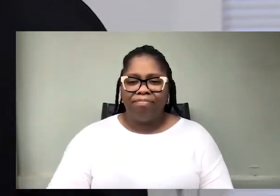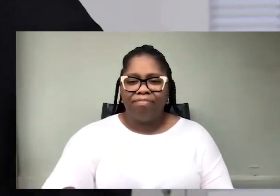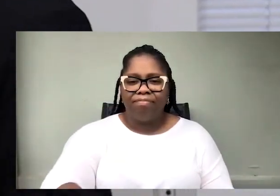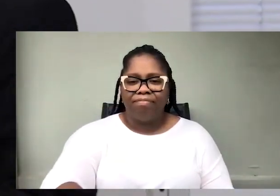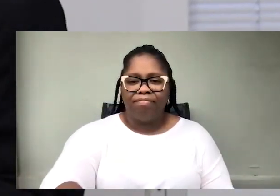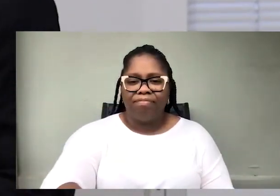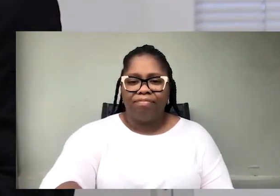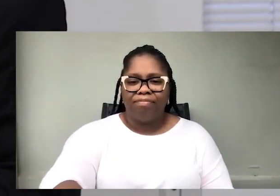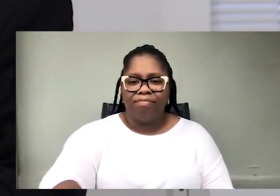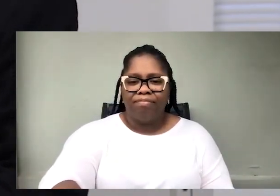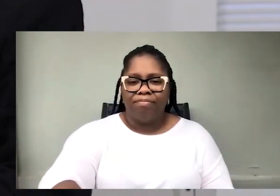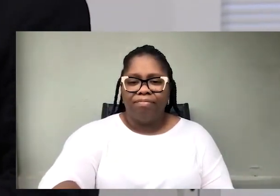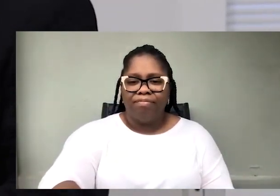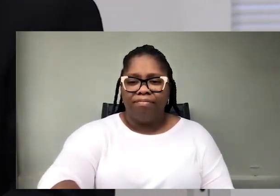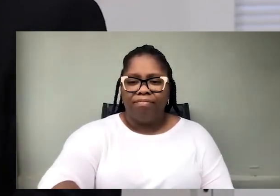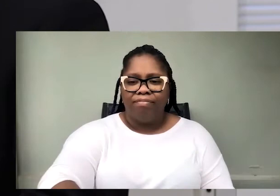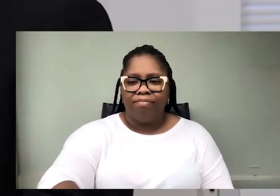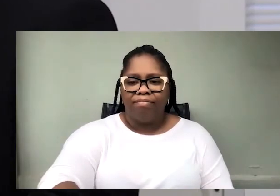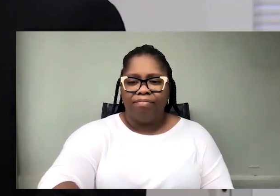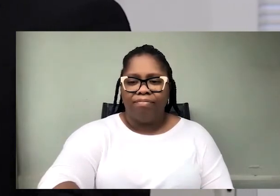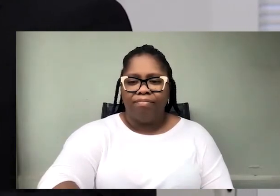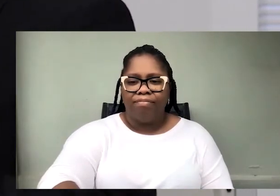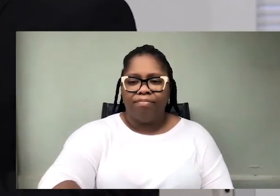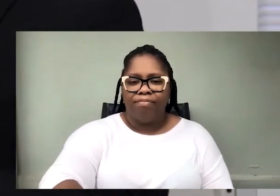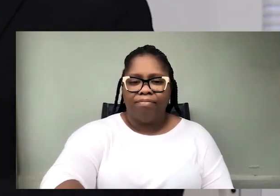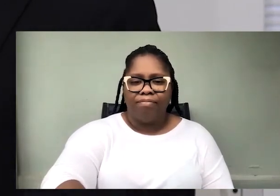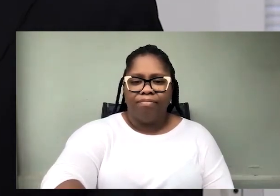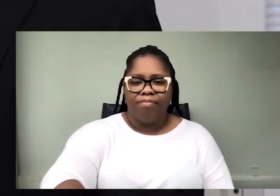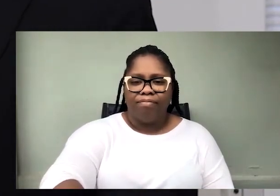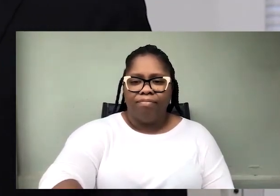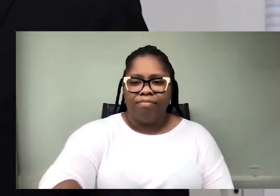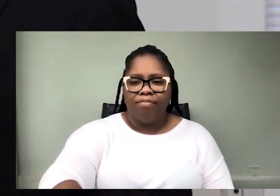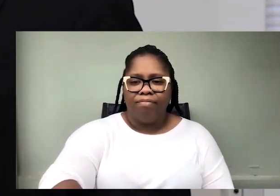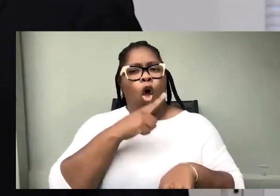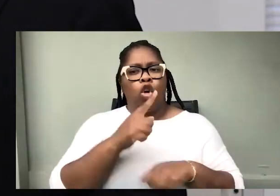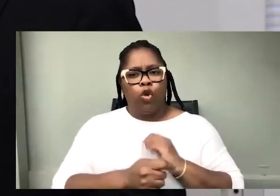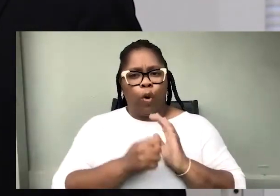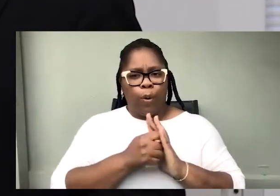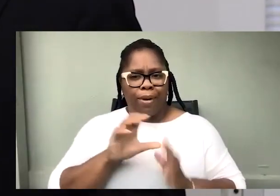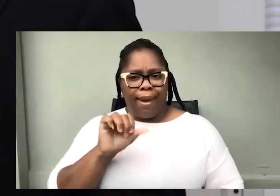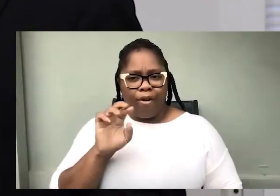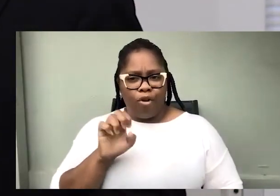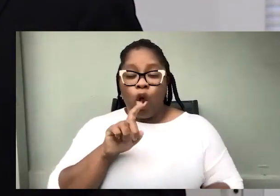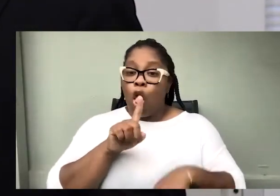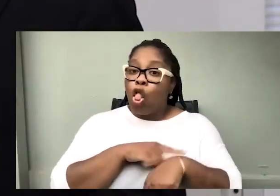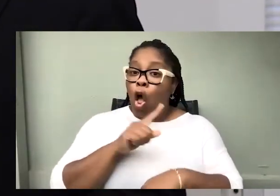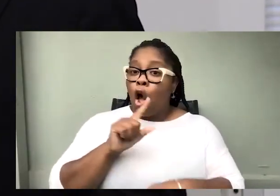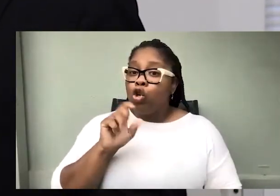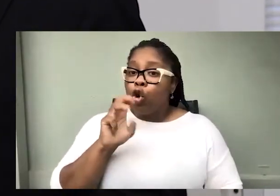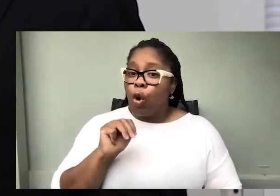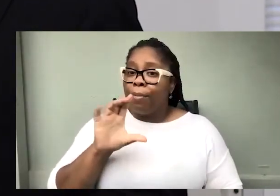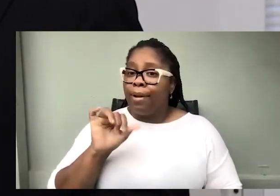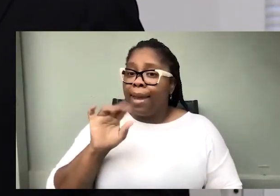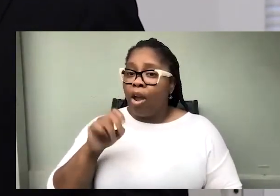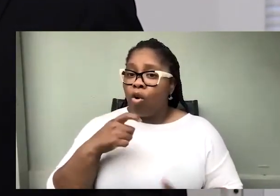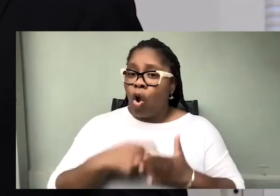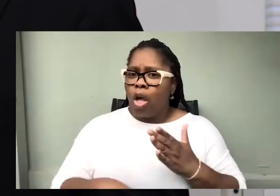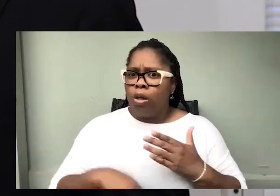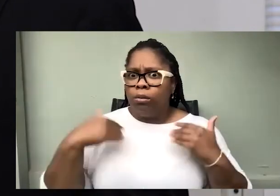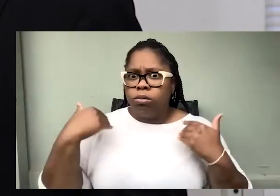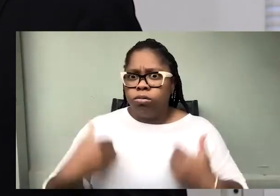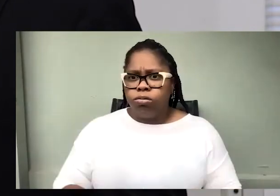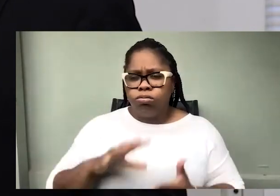Senator Umberg just talked briefly about the long-term care. So long-term care costs are prohibitively